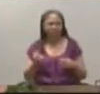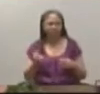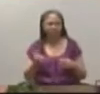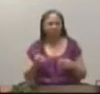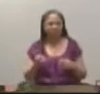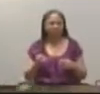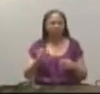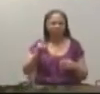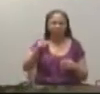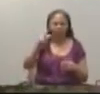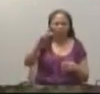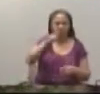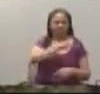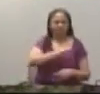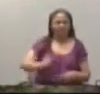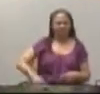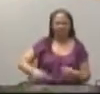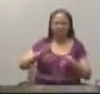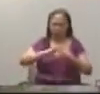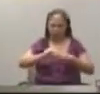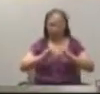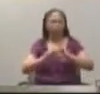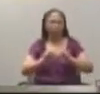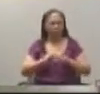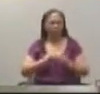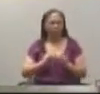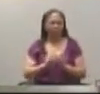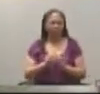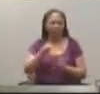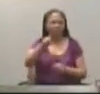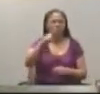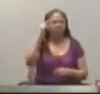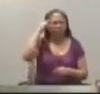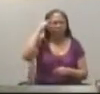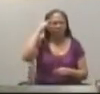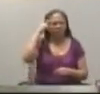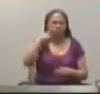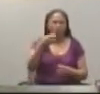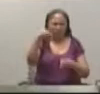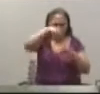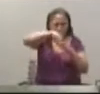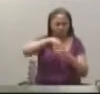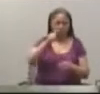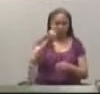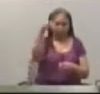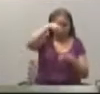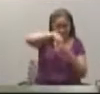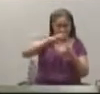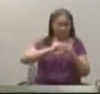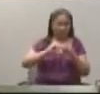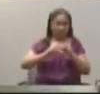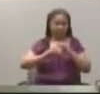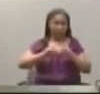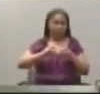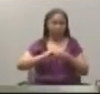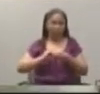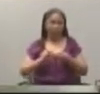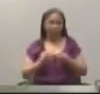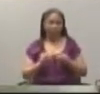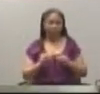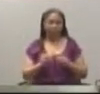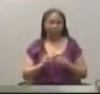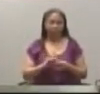came, put yourself in that story. It's called Lectio Divina. It's a good way to get into the